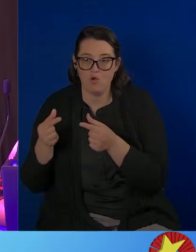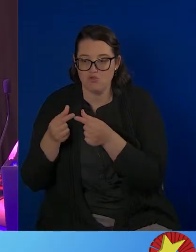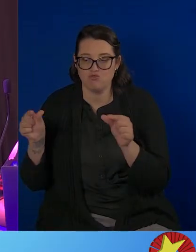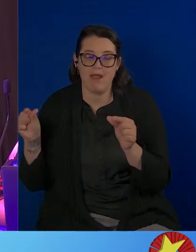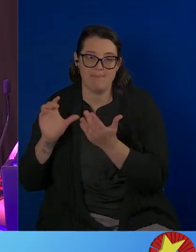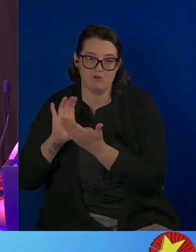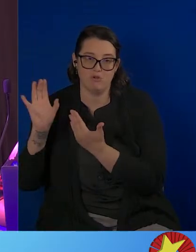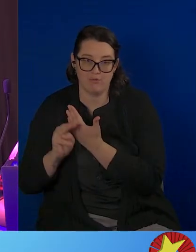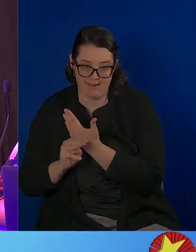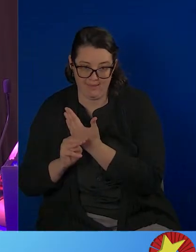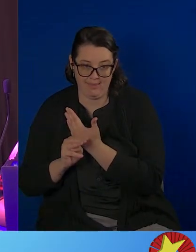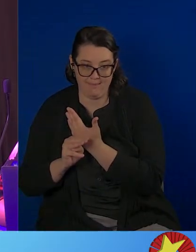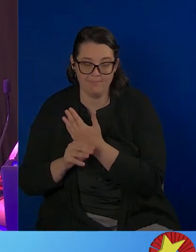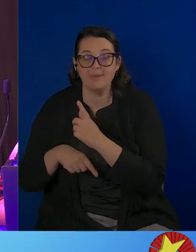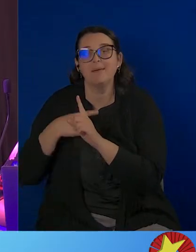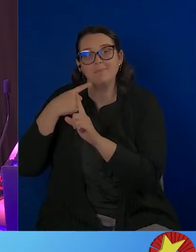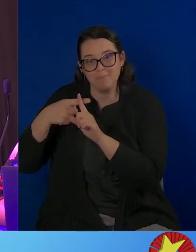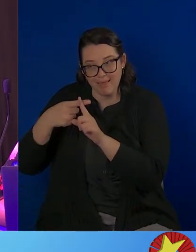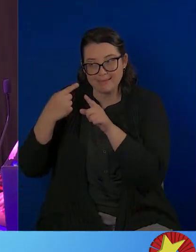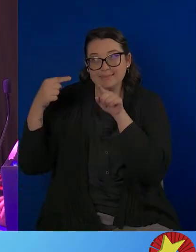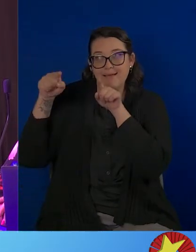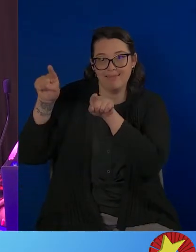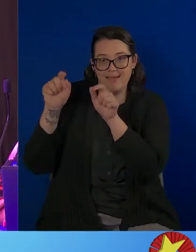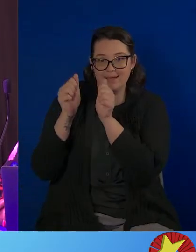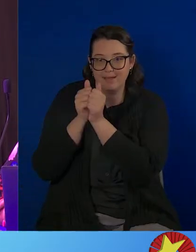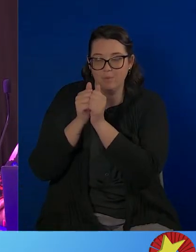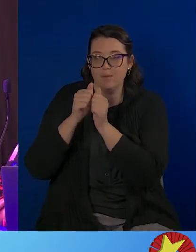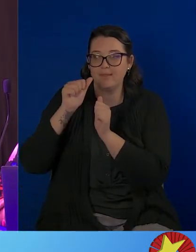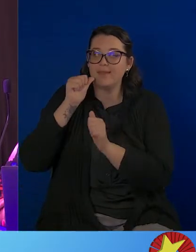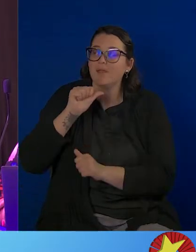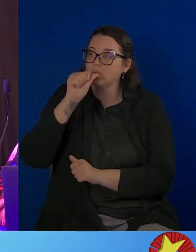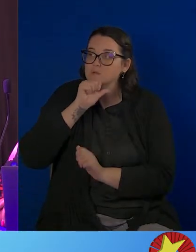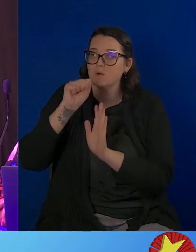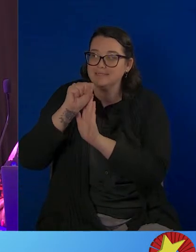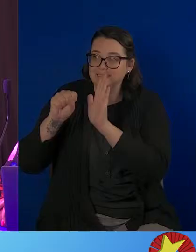to the Arizona State academic standards.